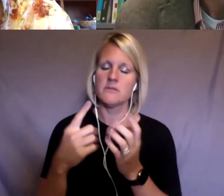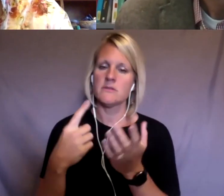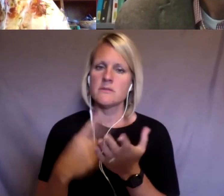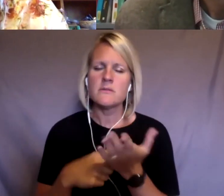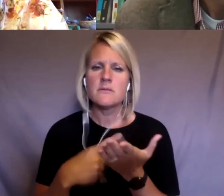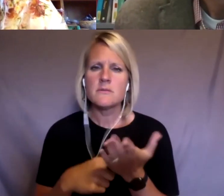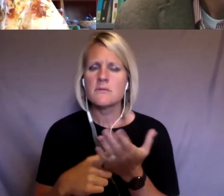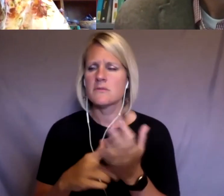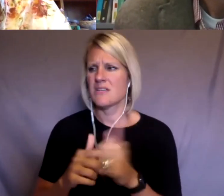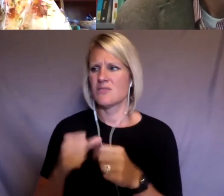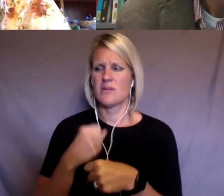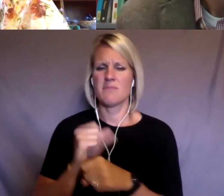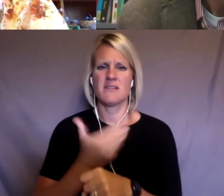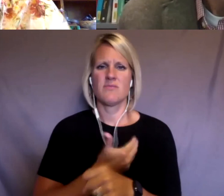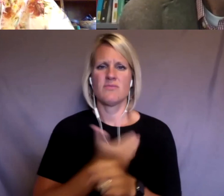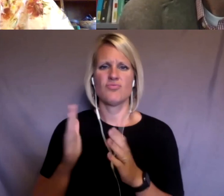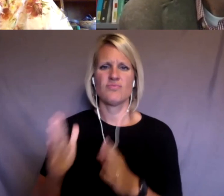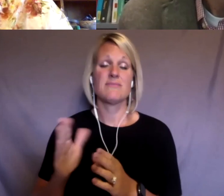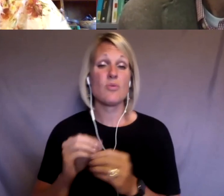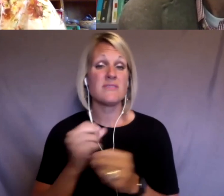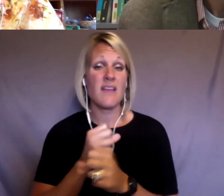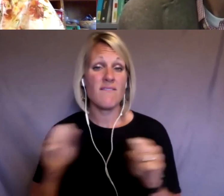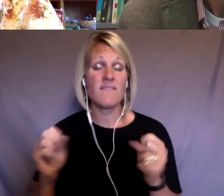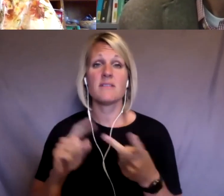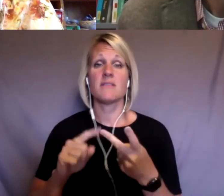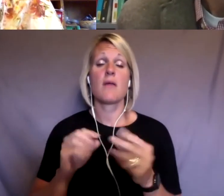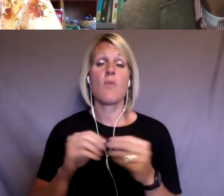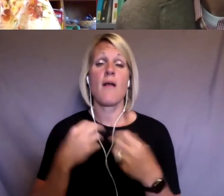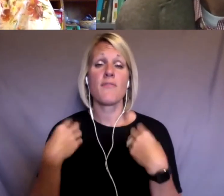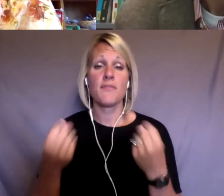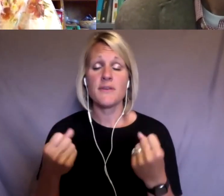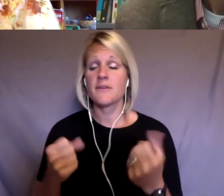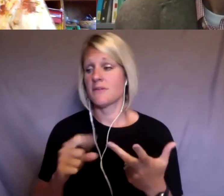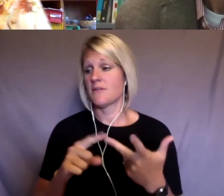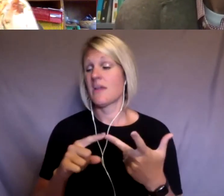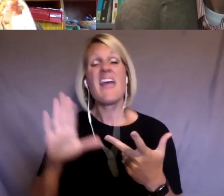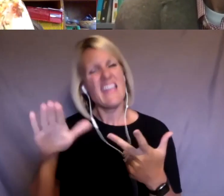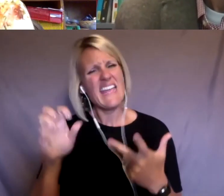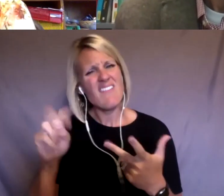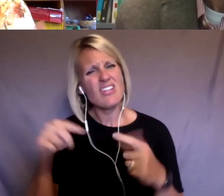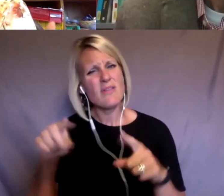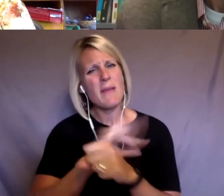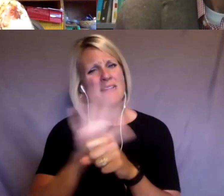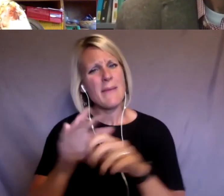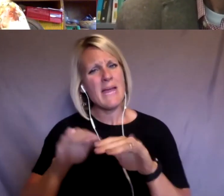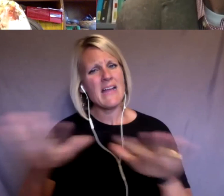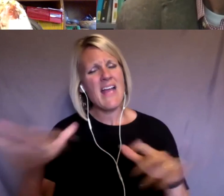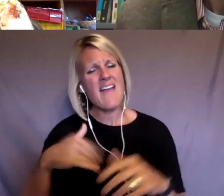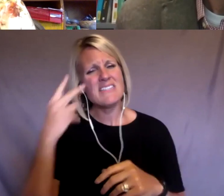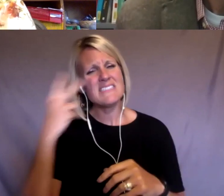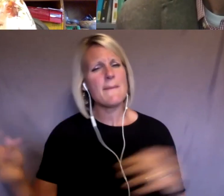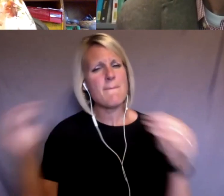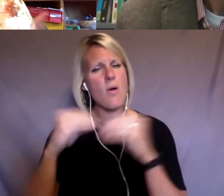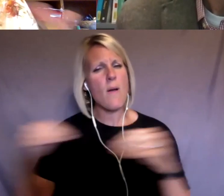our streets safer, healthier. I have seen, even in the pandemic, I have seen many more